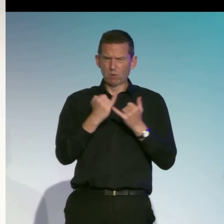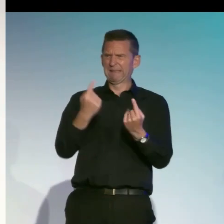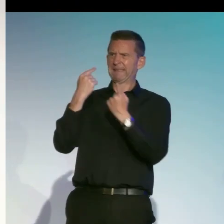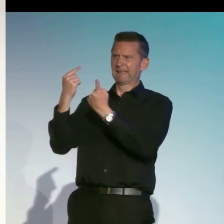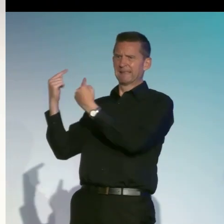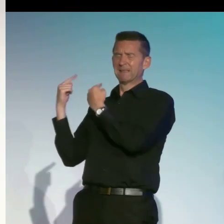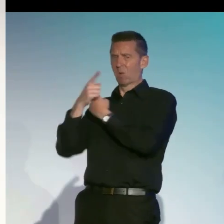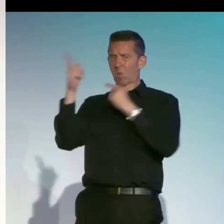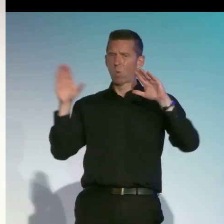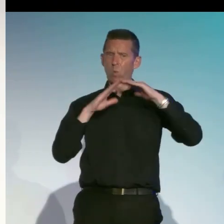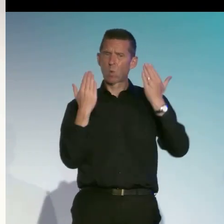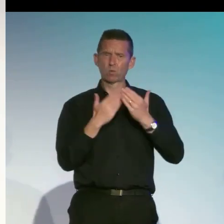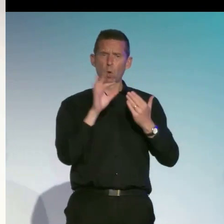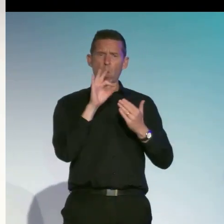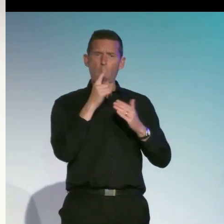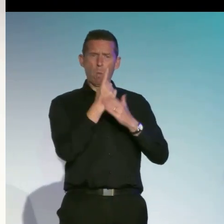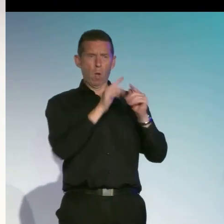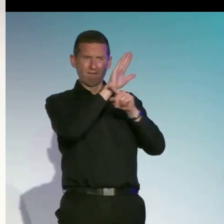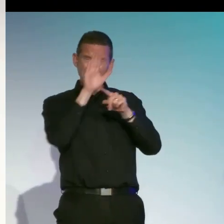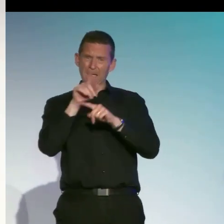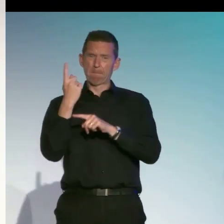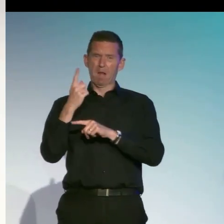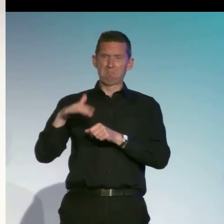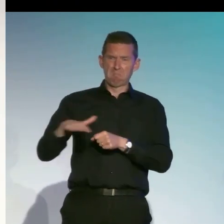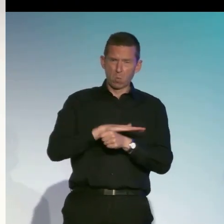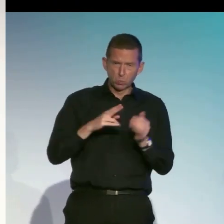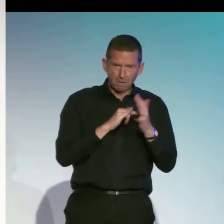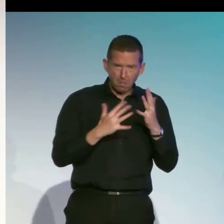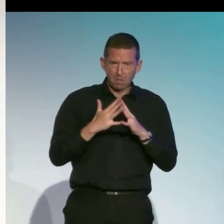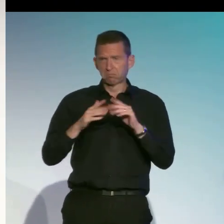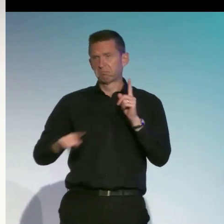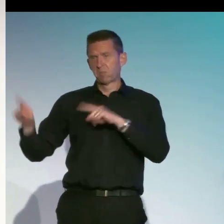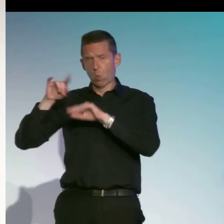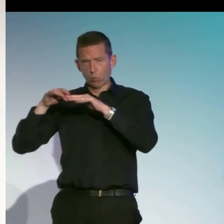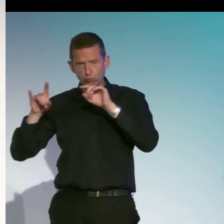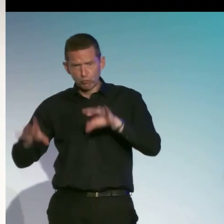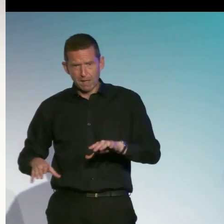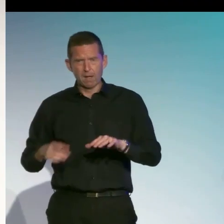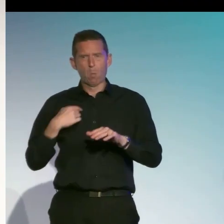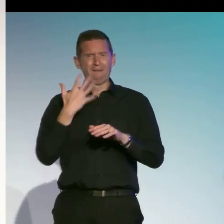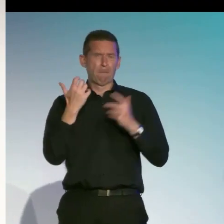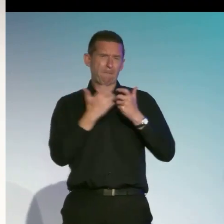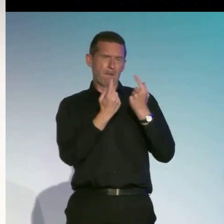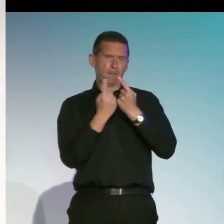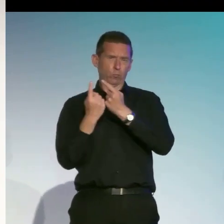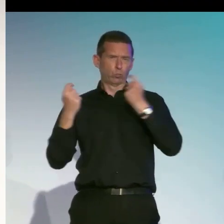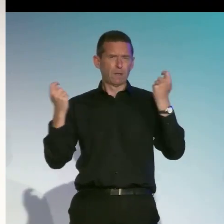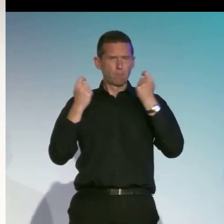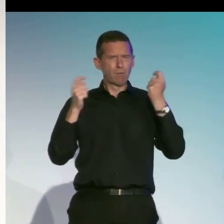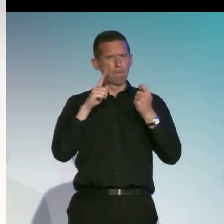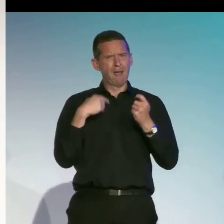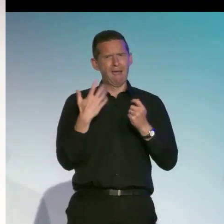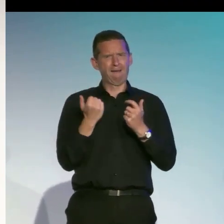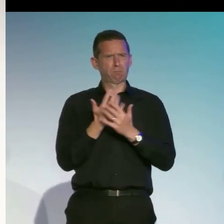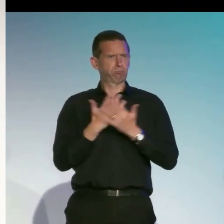around the world, not just globally, but locally, nationally. And while we have so many things to celebrate, we still have so